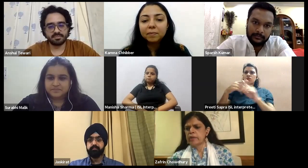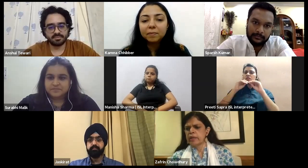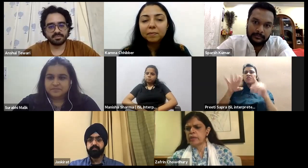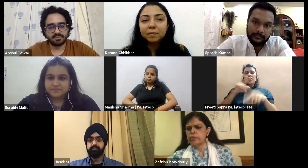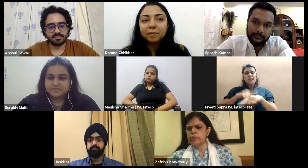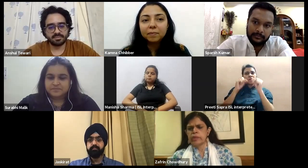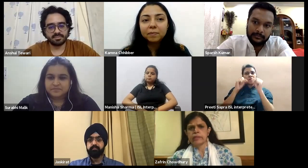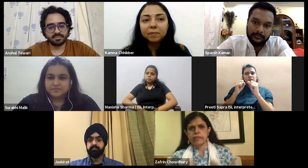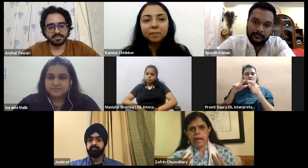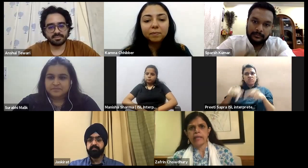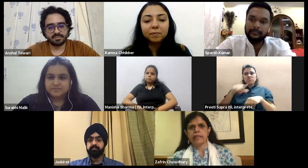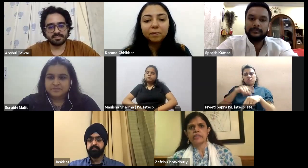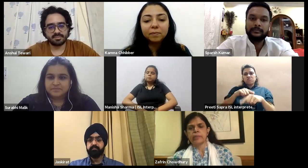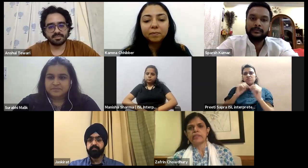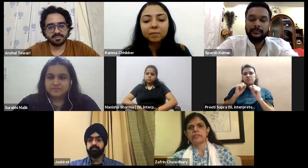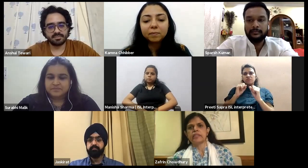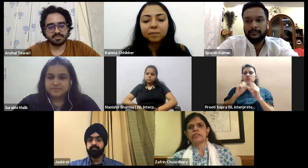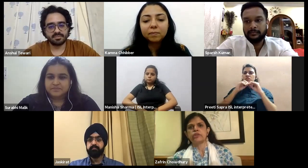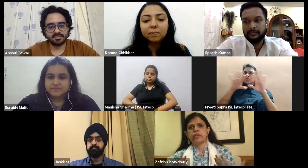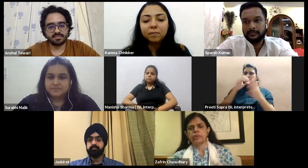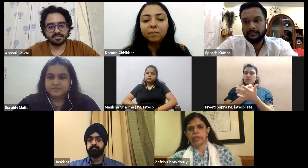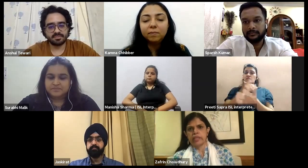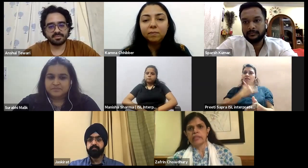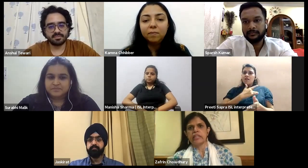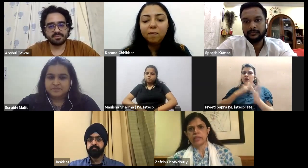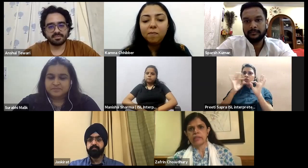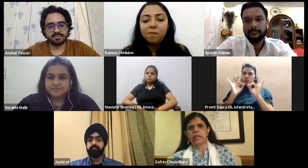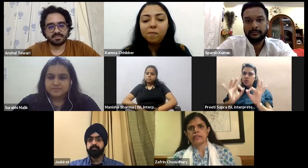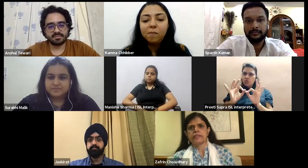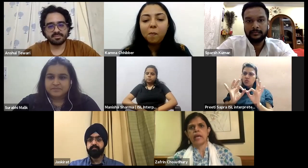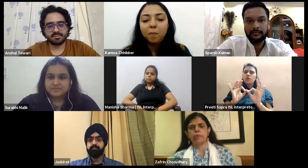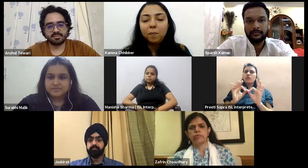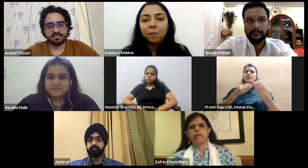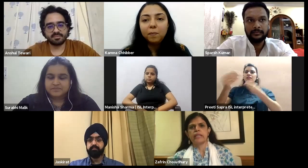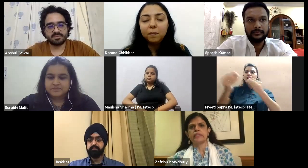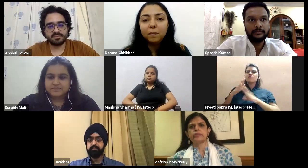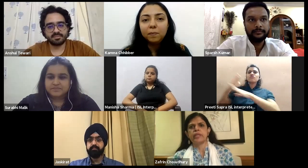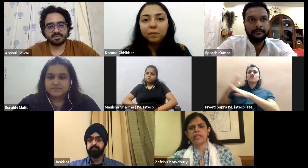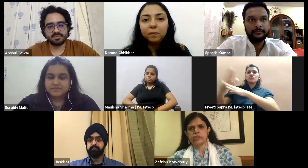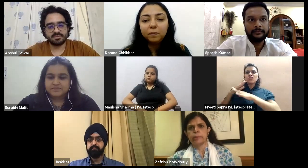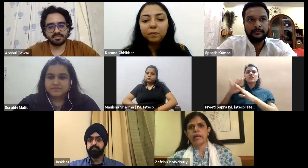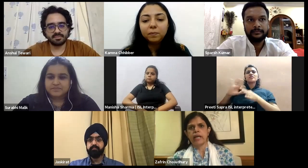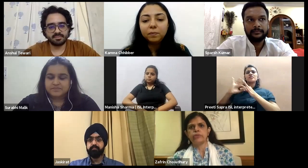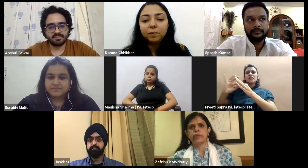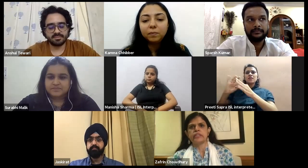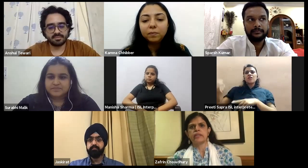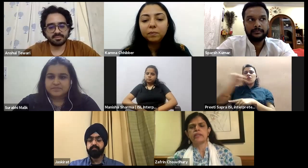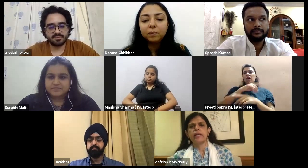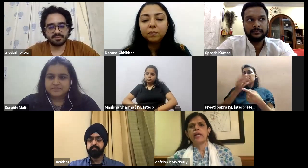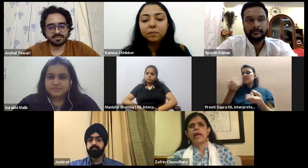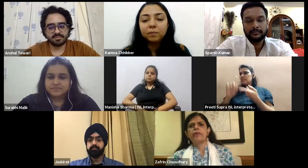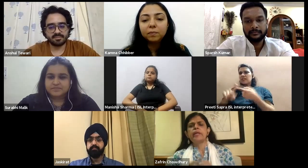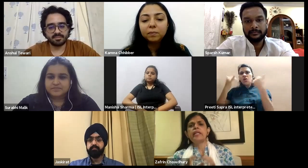And the kindness messages, that we need each other at this time of crisis. We need to be kind to each